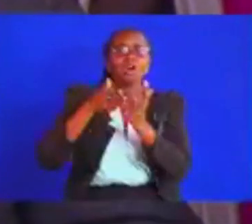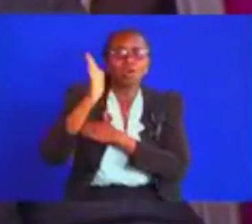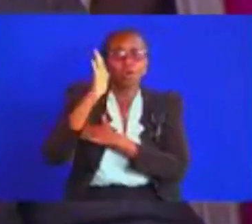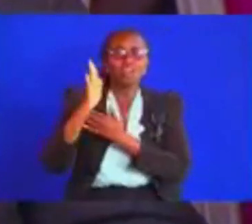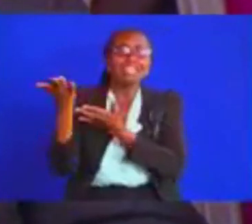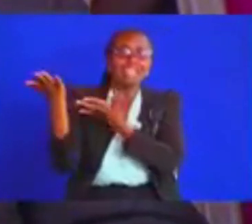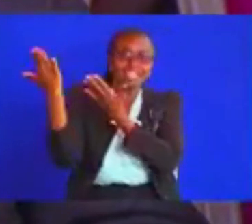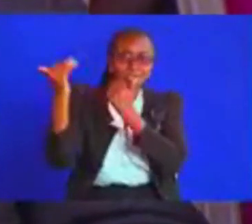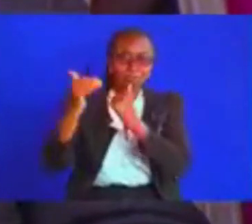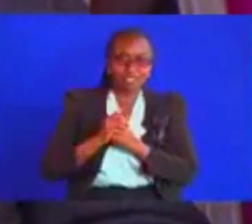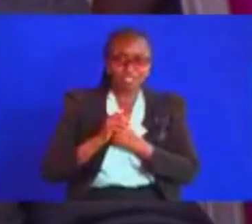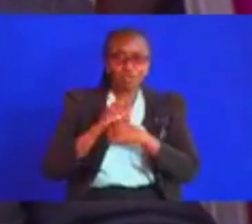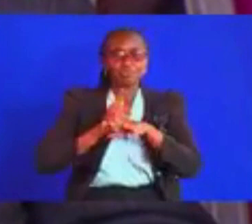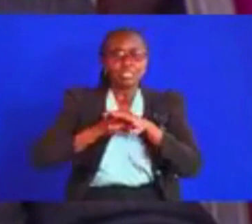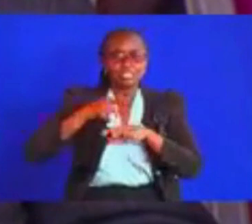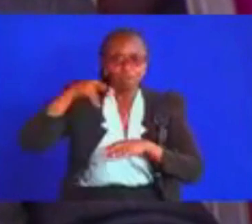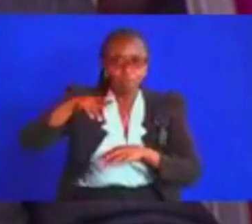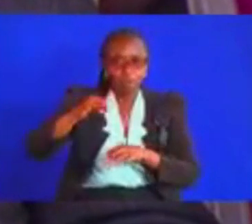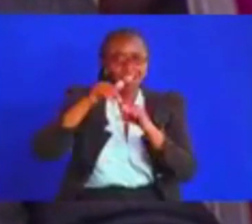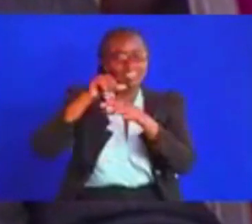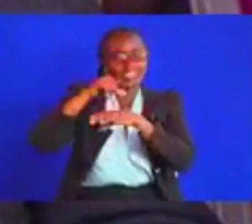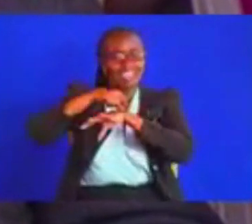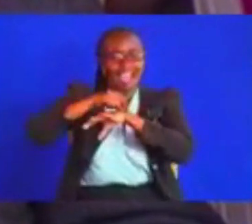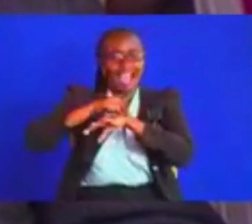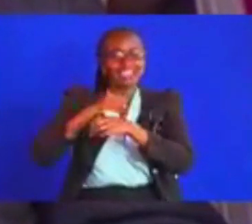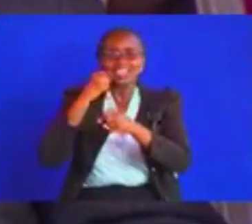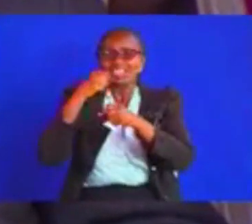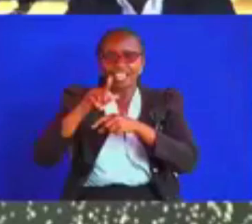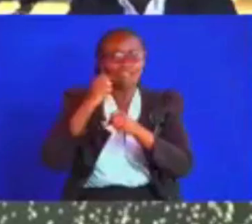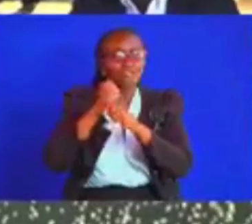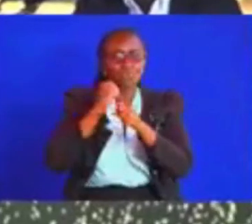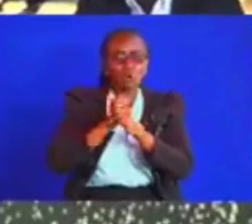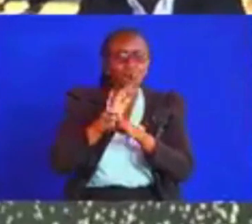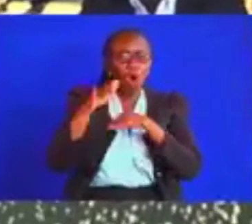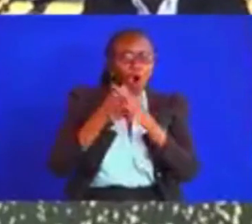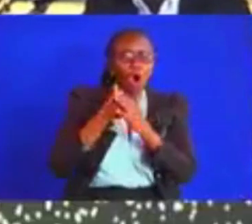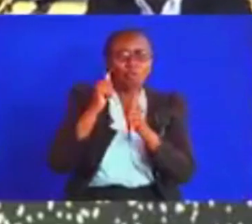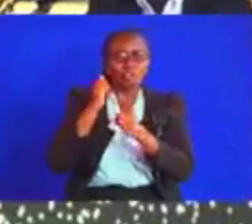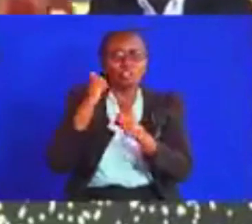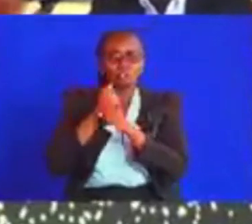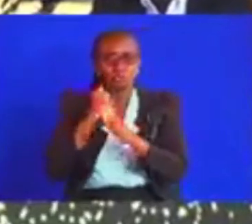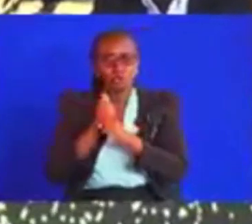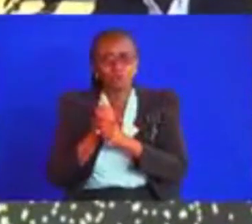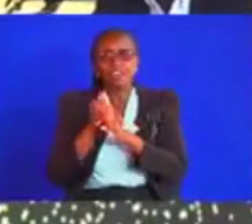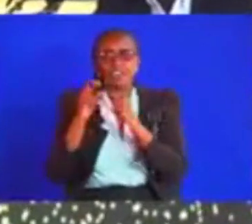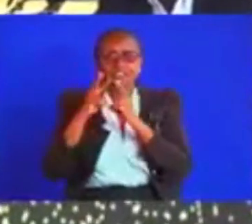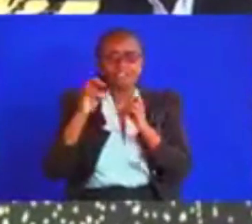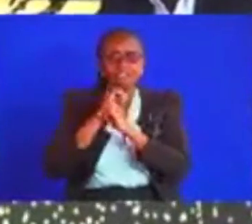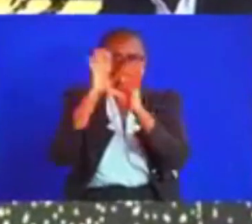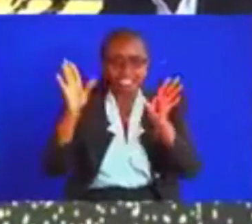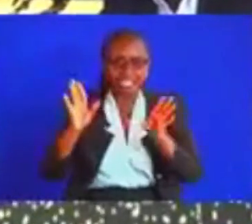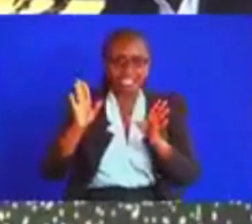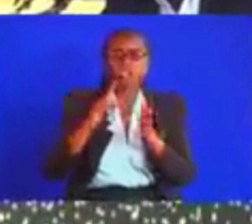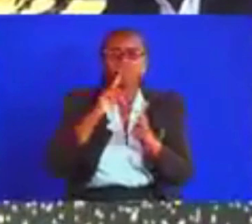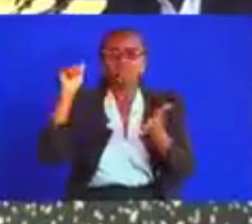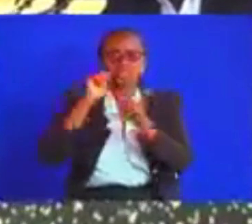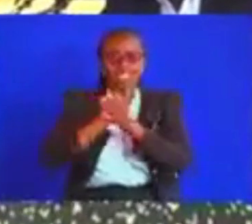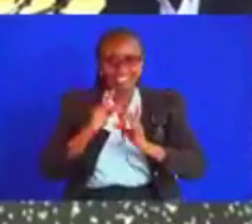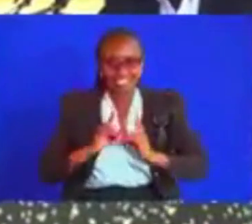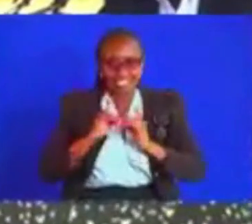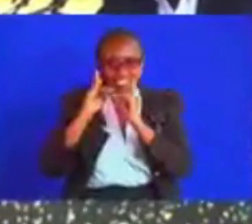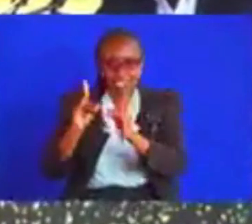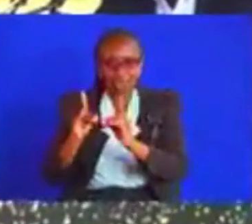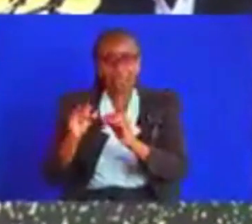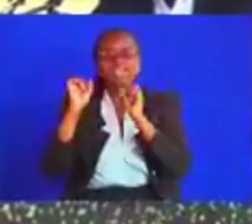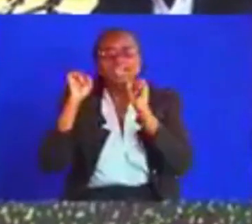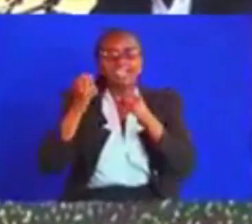expectation. When he walked upon the earth, he did all that he did visibly and to the seeing of all, so that the disciples will